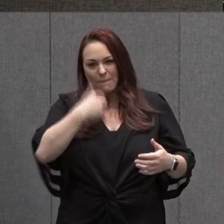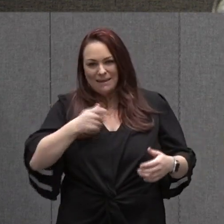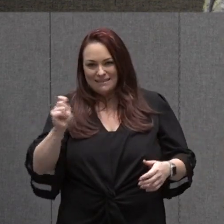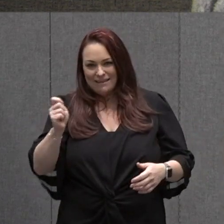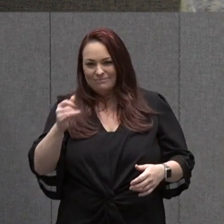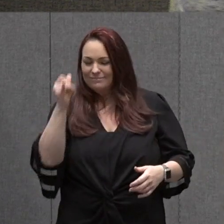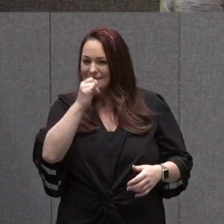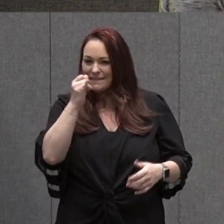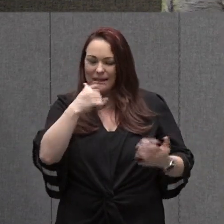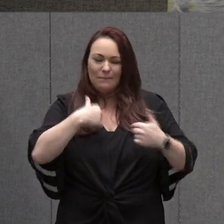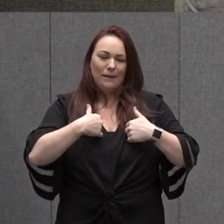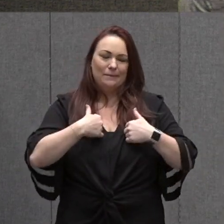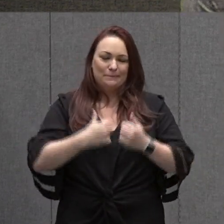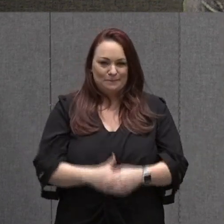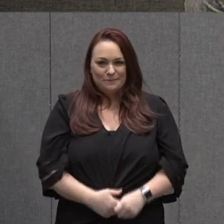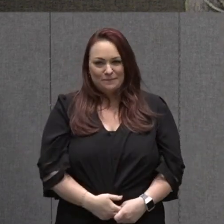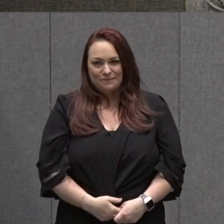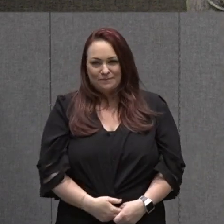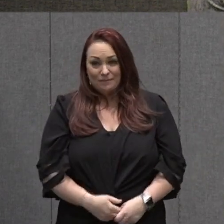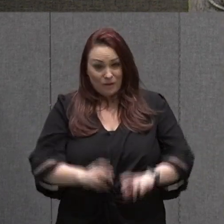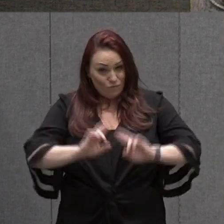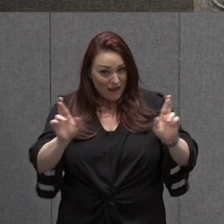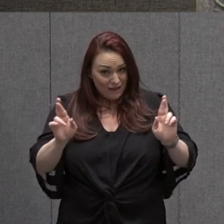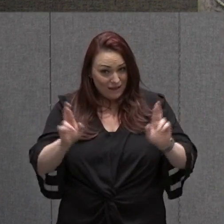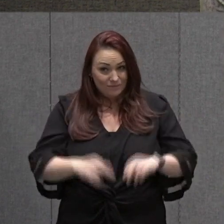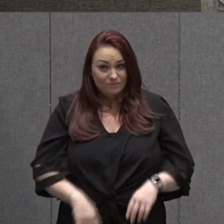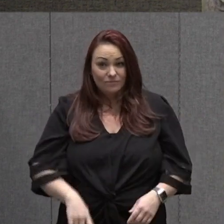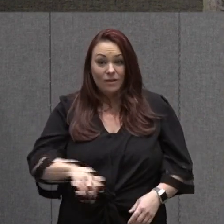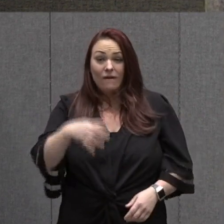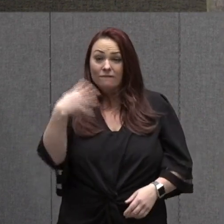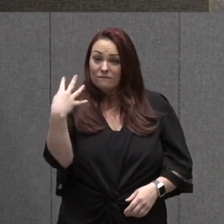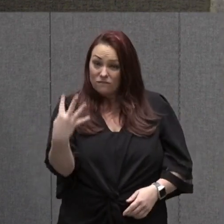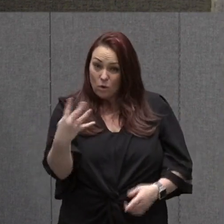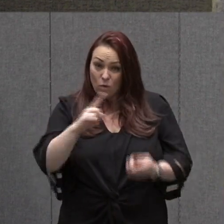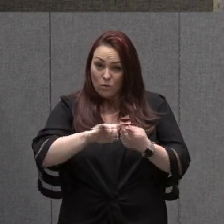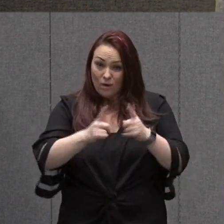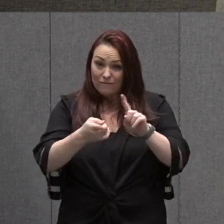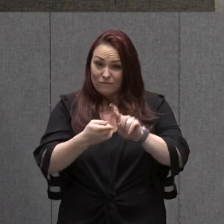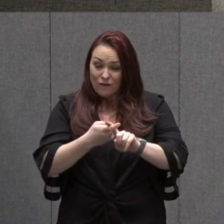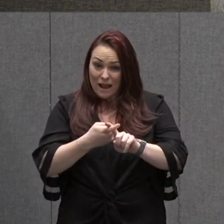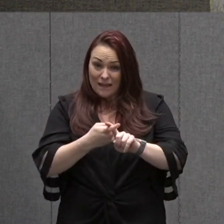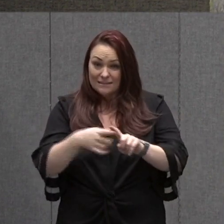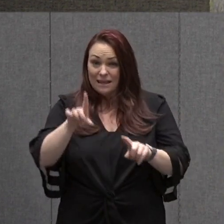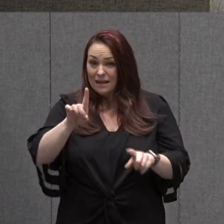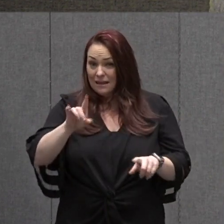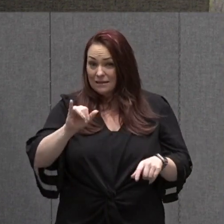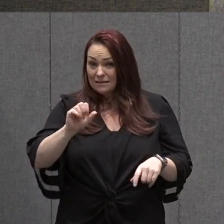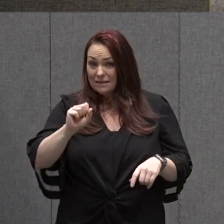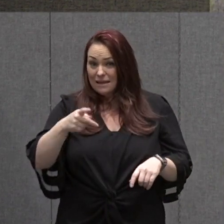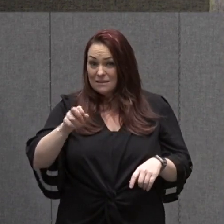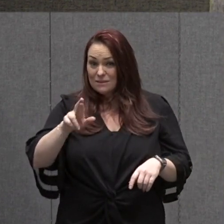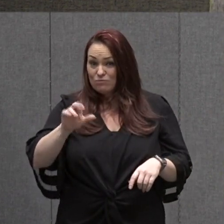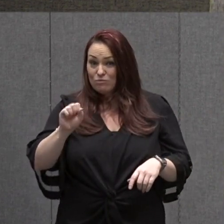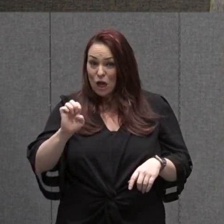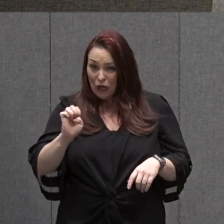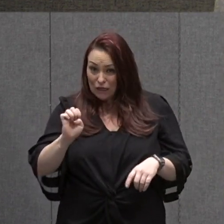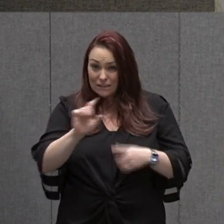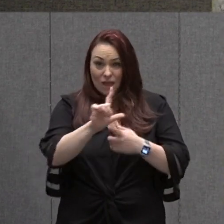Silly Mrs. K. Ready? 4 friends disperse